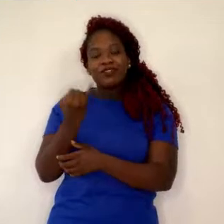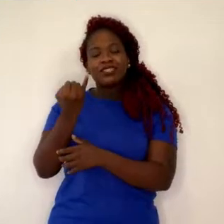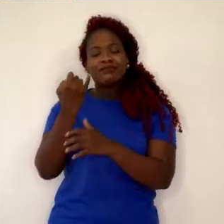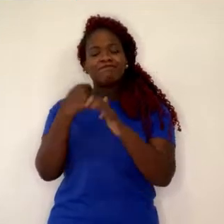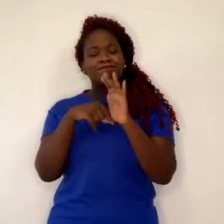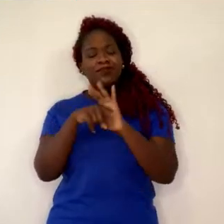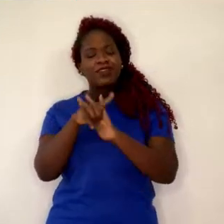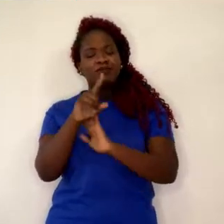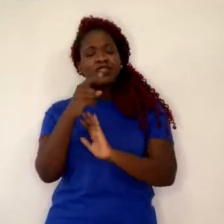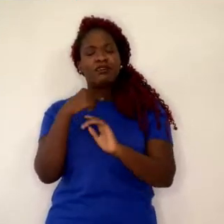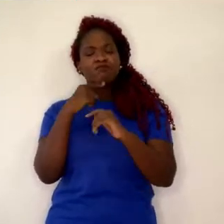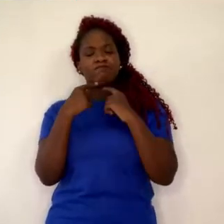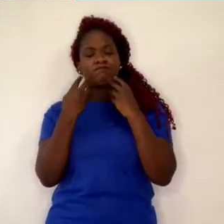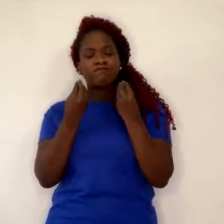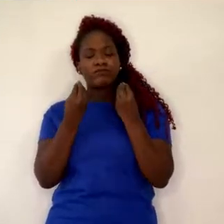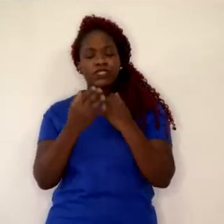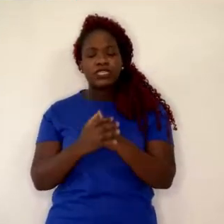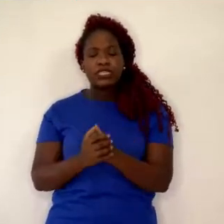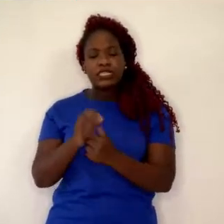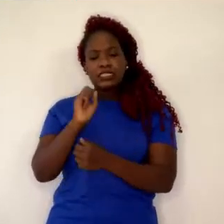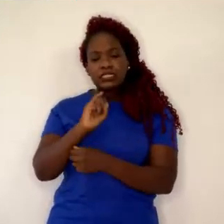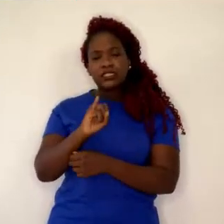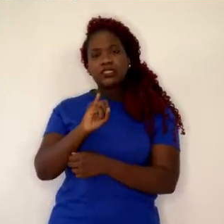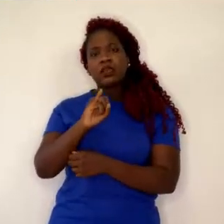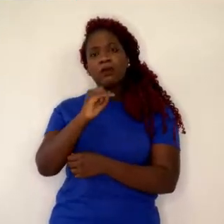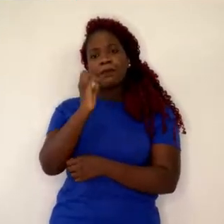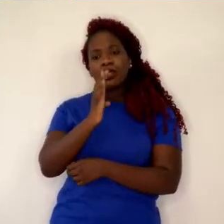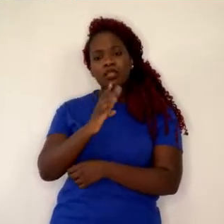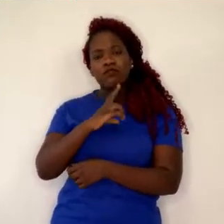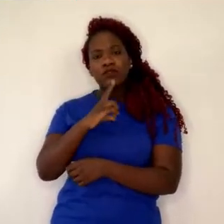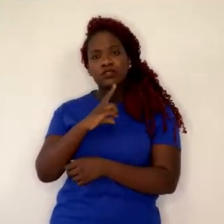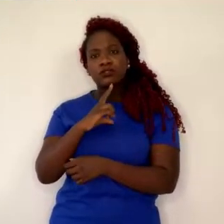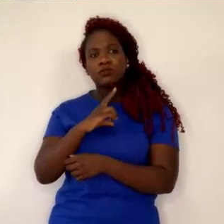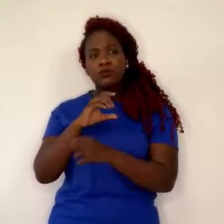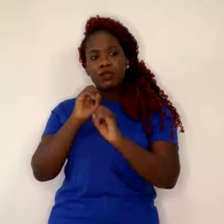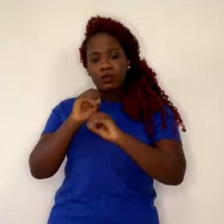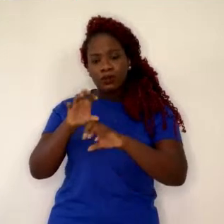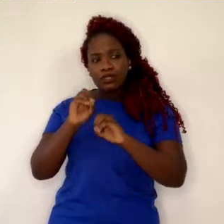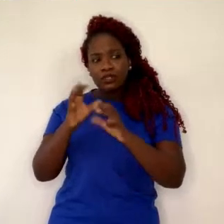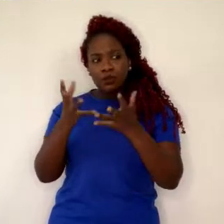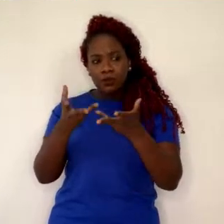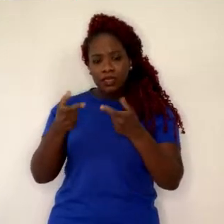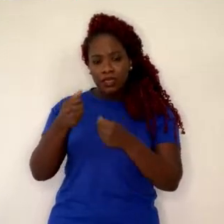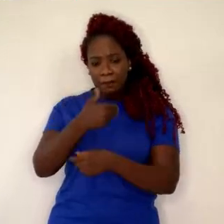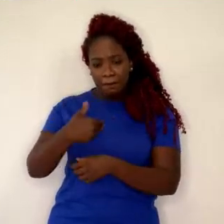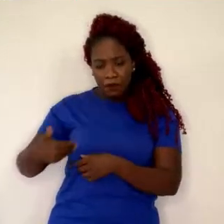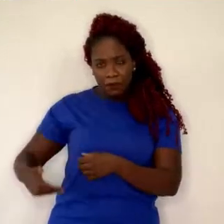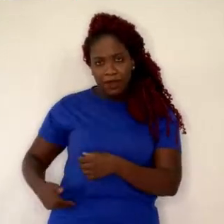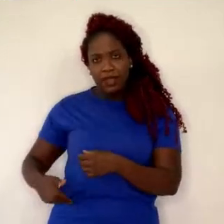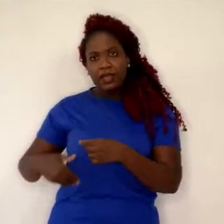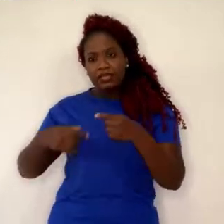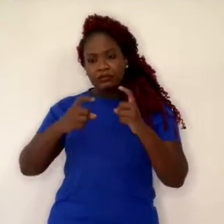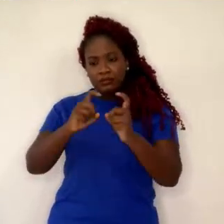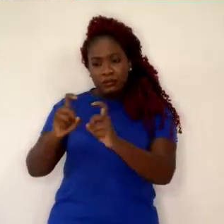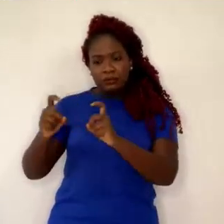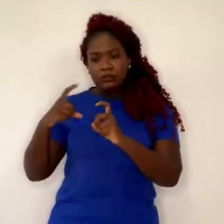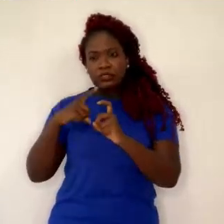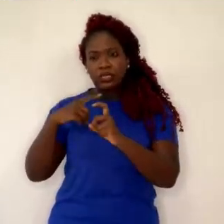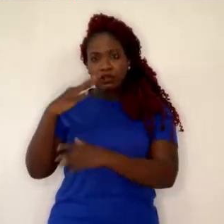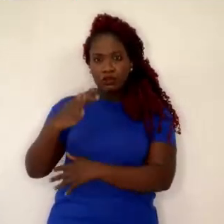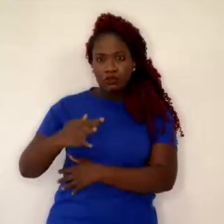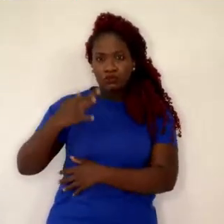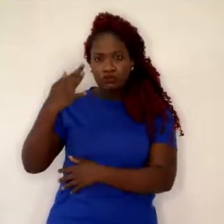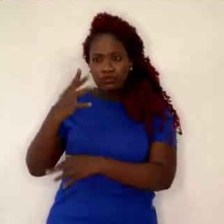it's necessary to question ourselves, if Brazil had quality education, public education of